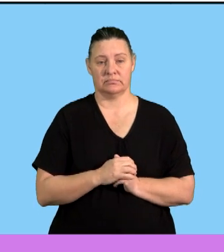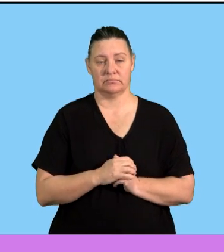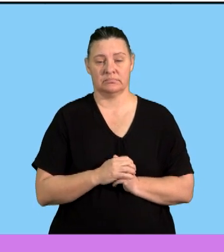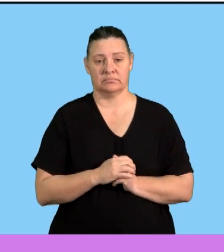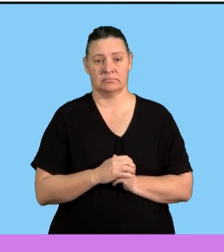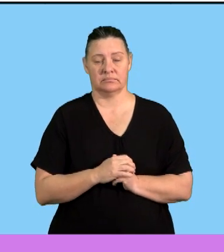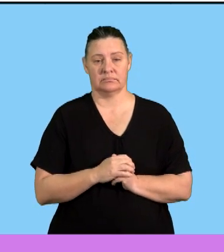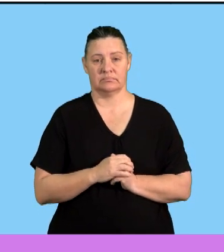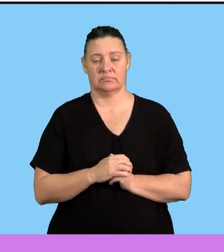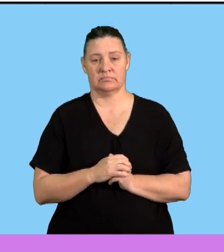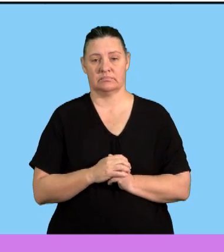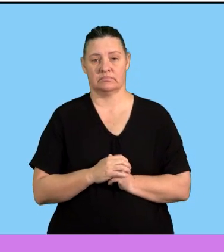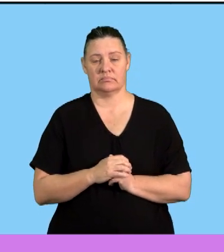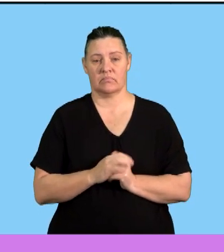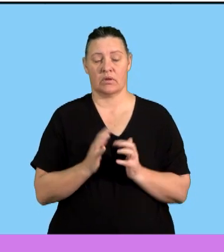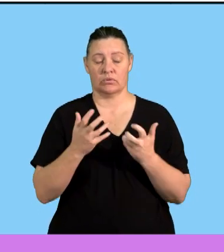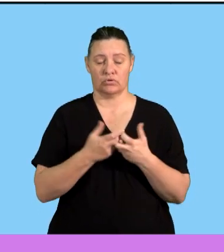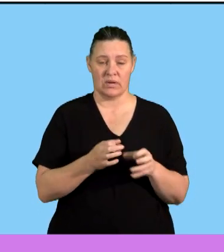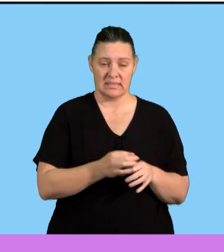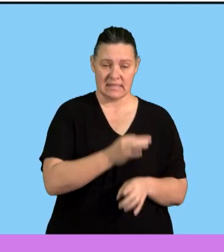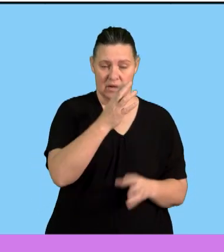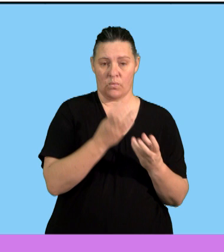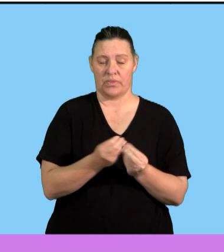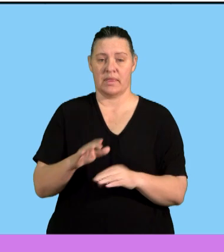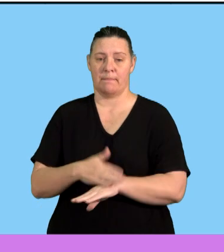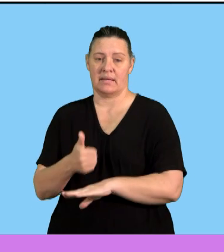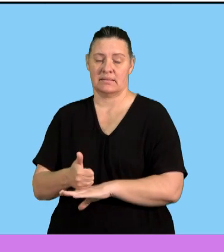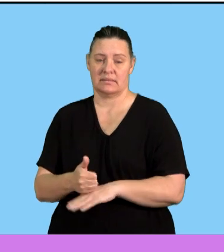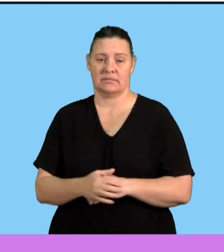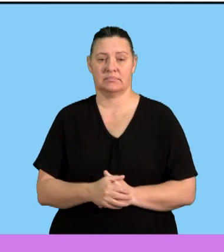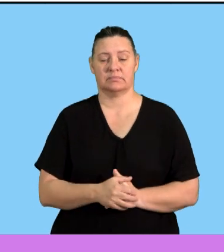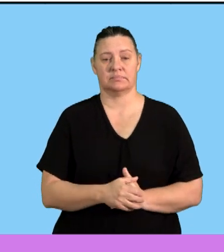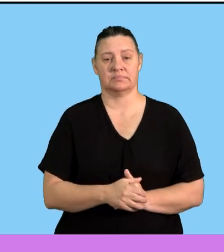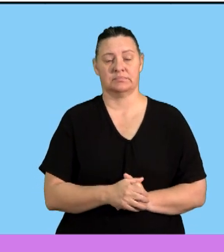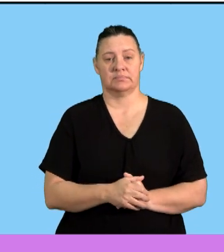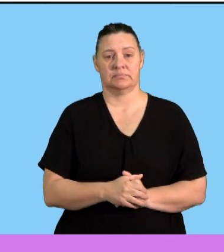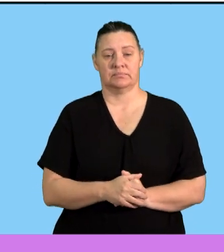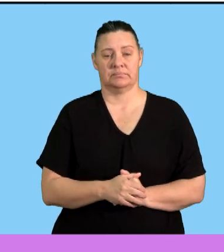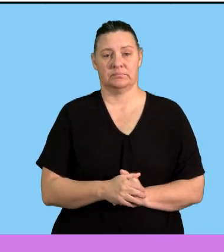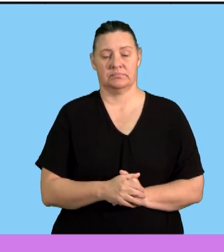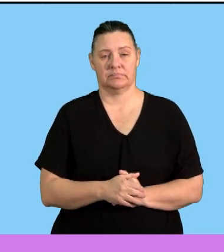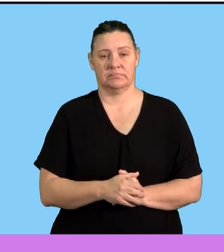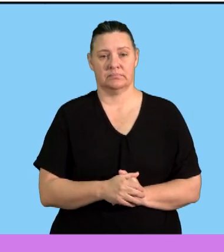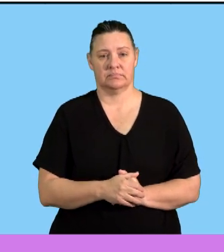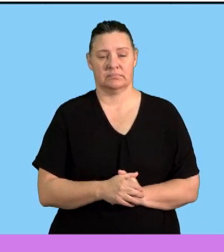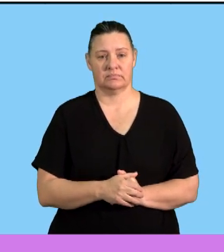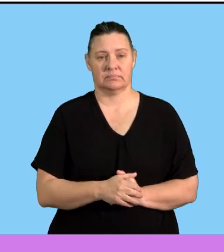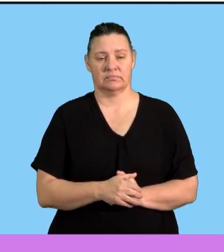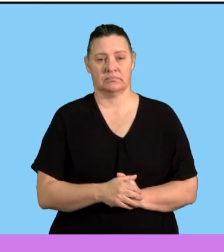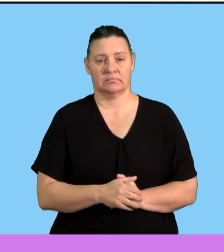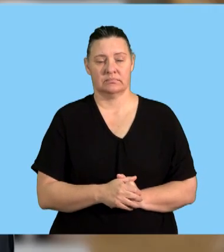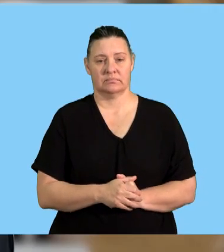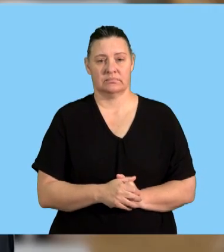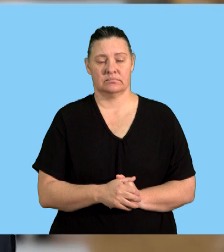number 3, where we join the stand, which is this part here, and the base, we join that 2 parts